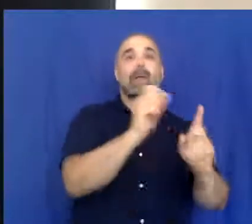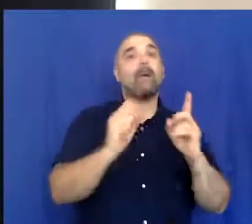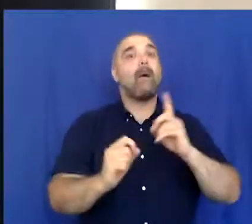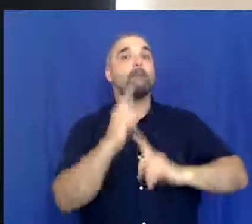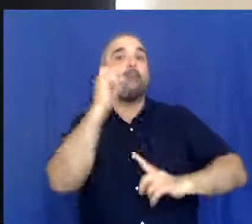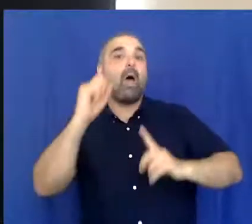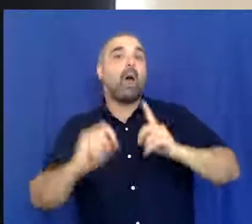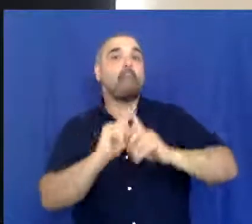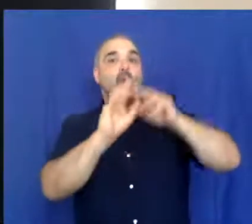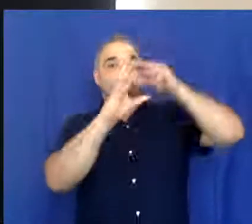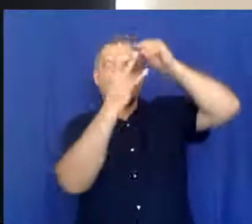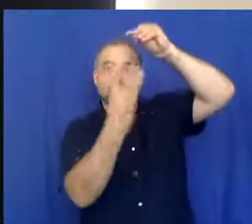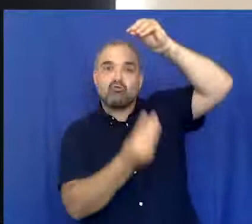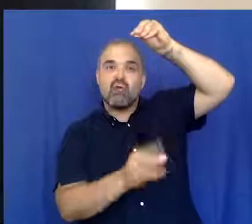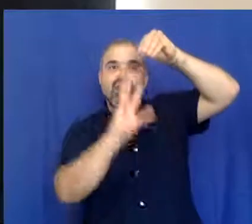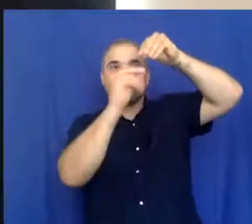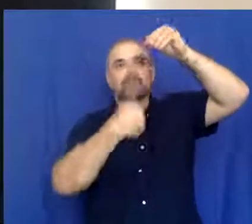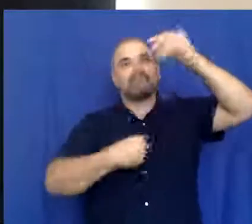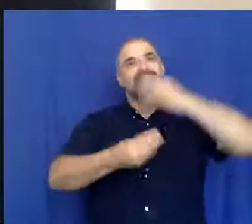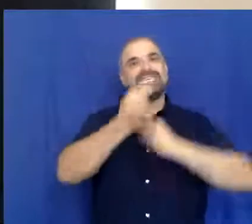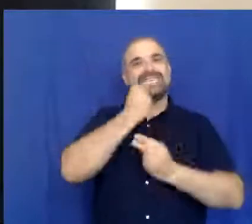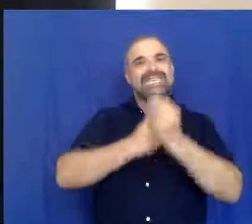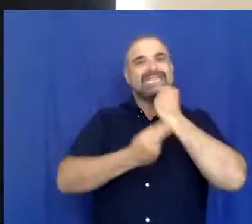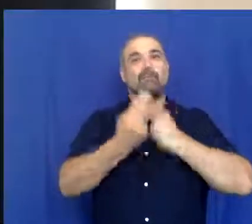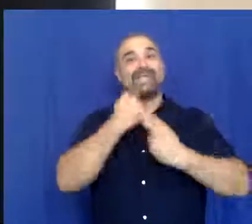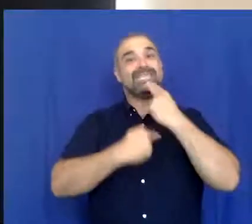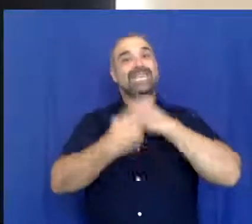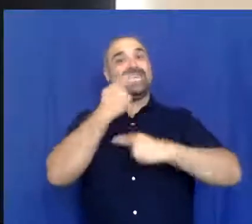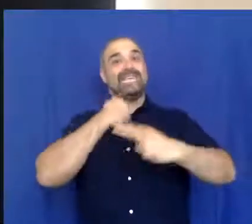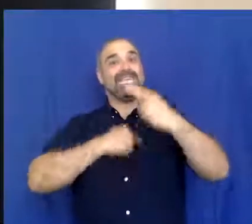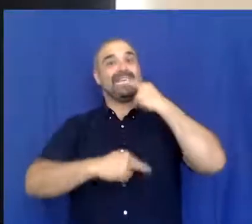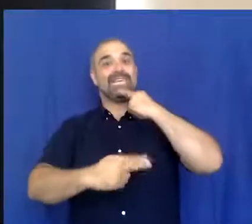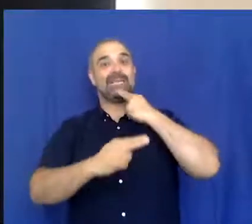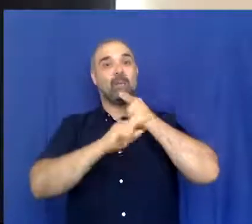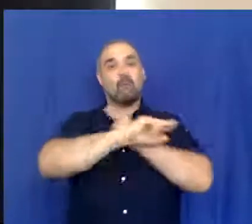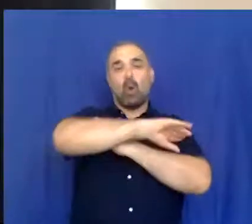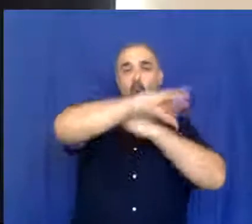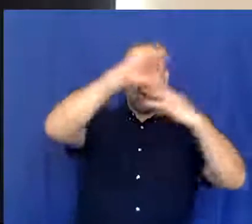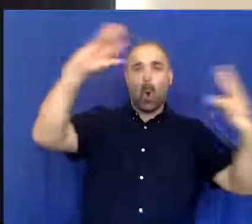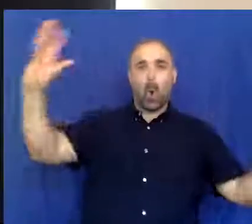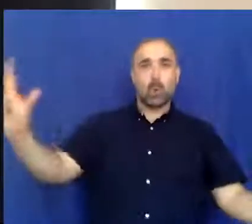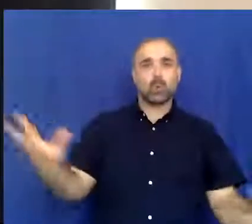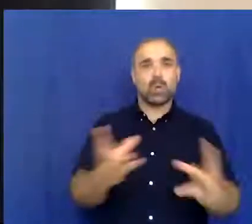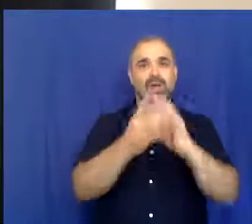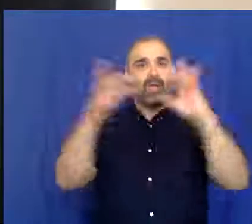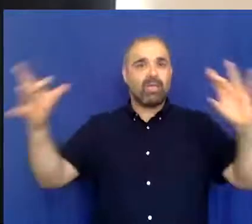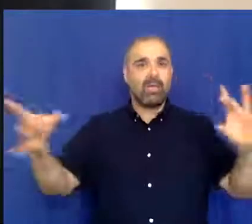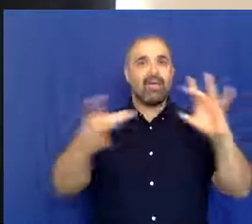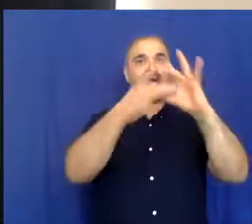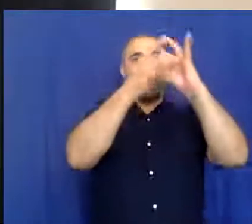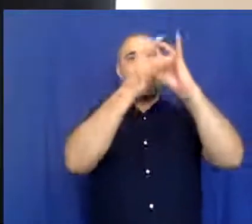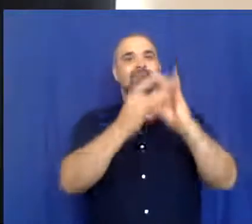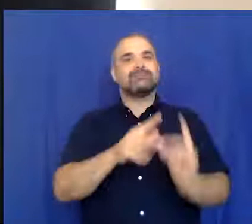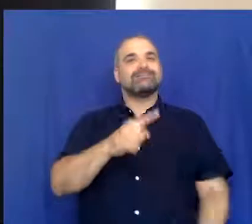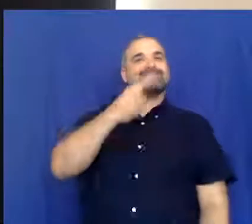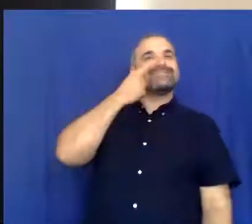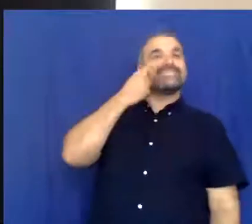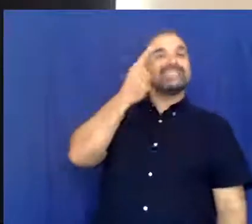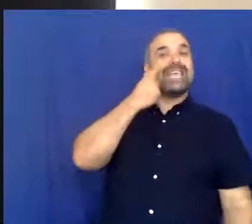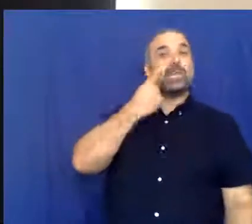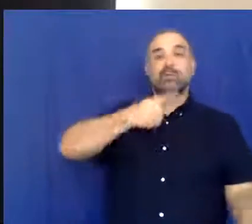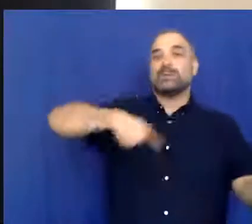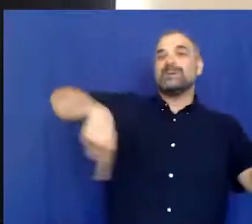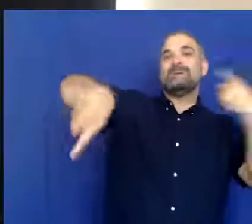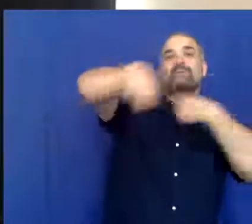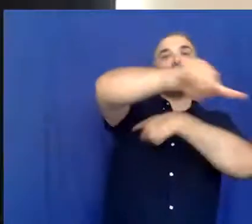big sea. Purple is the grapes that I eat for my tea. Put them all together and